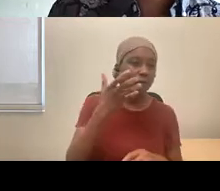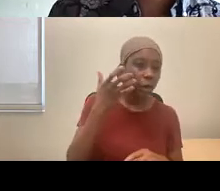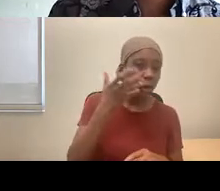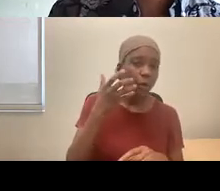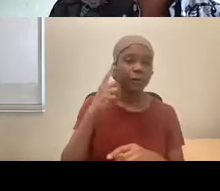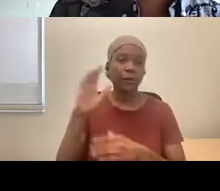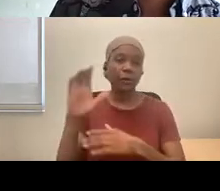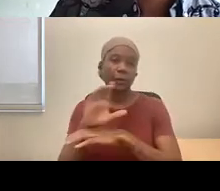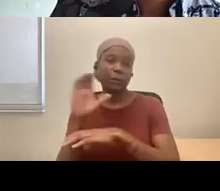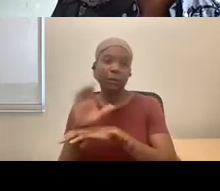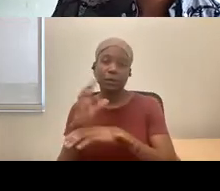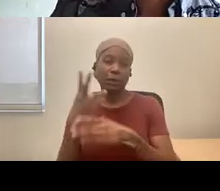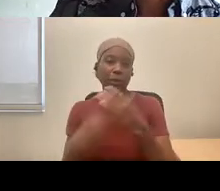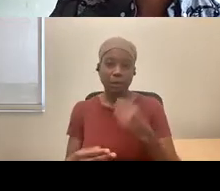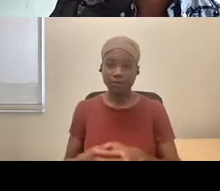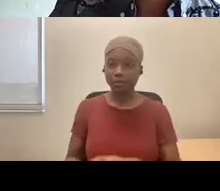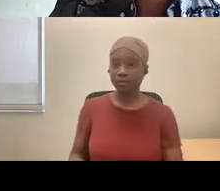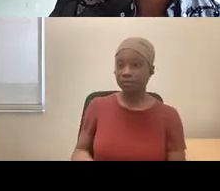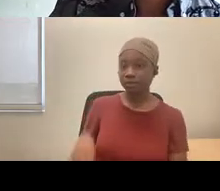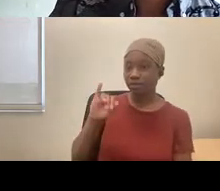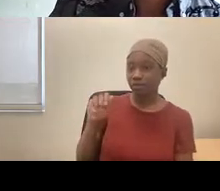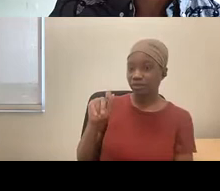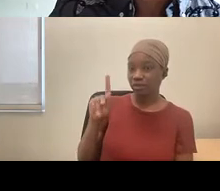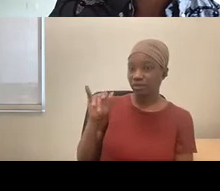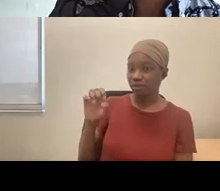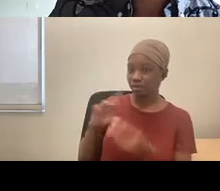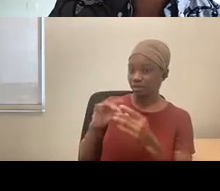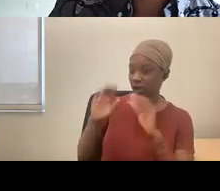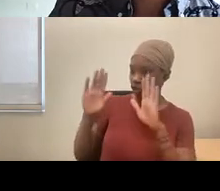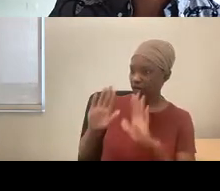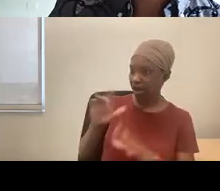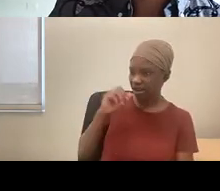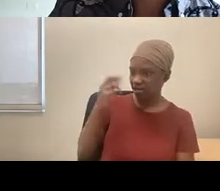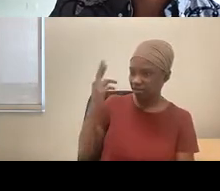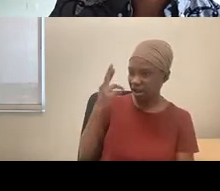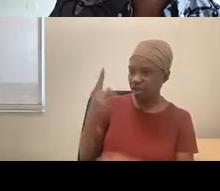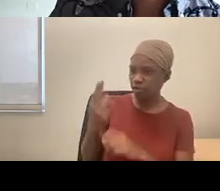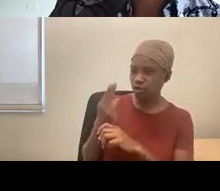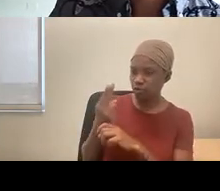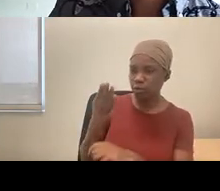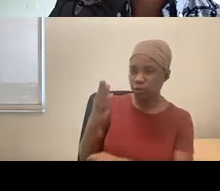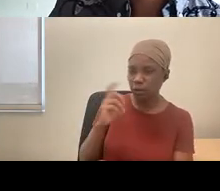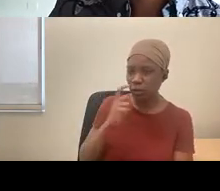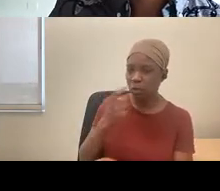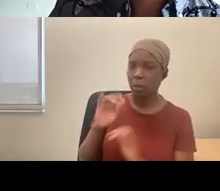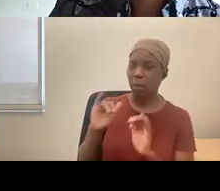That's great. I didn't realize they were on Bluetooth. That makes a lot of sense. Thank you. Yeah, good question.